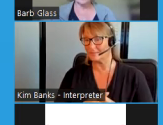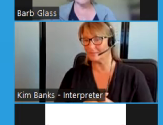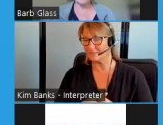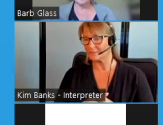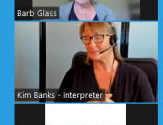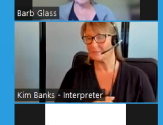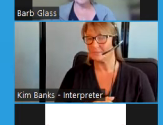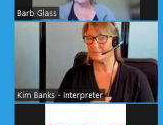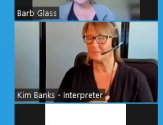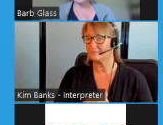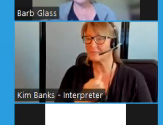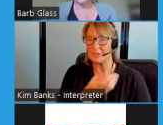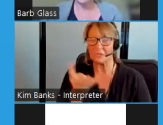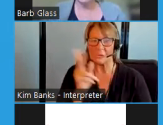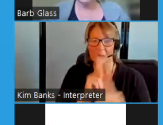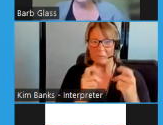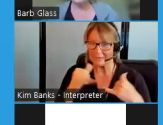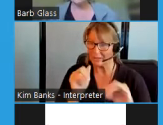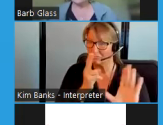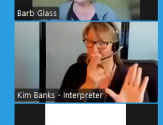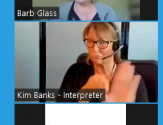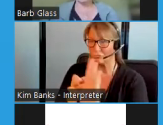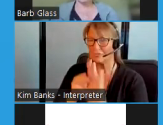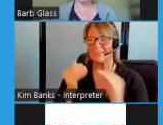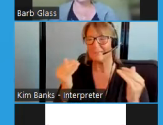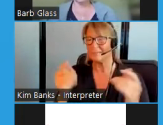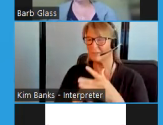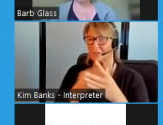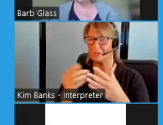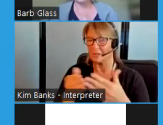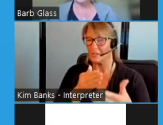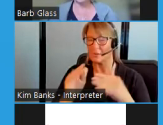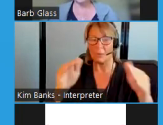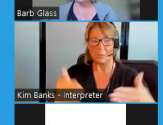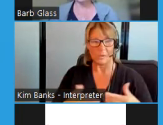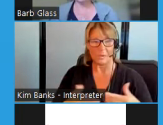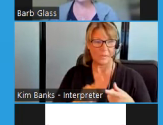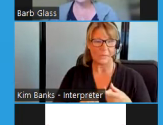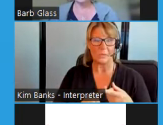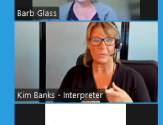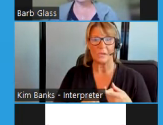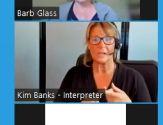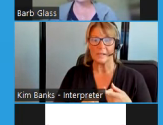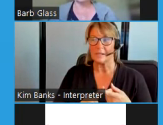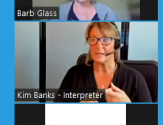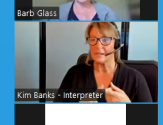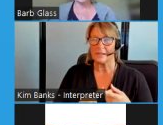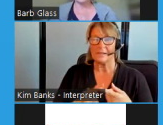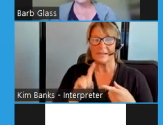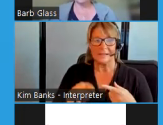Just a couple more people are joining, but we will get started, and I'd like to welcome you all today to